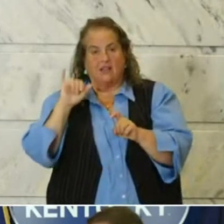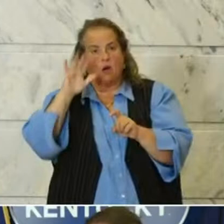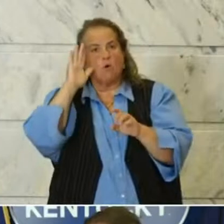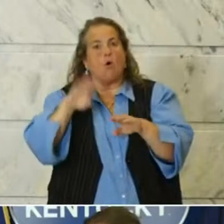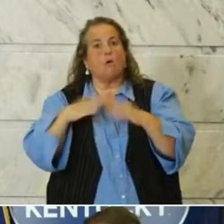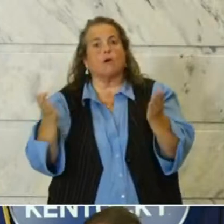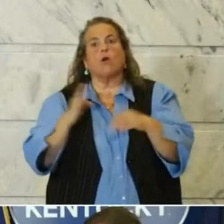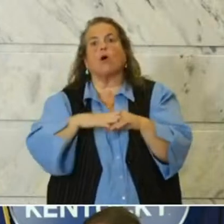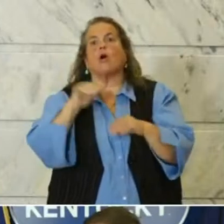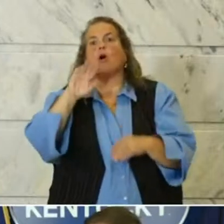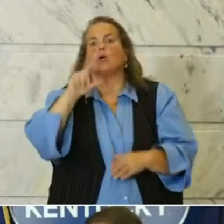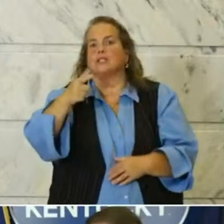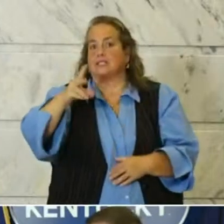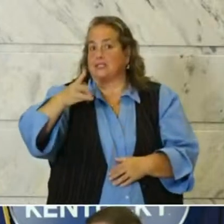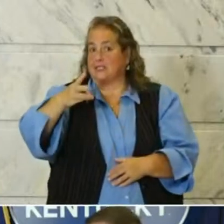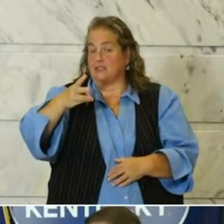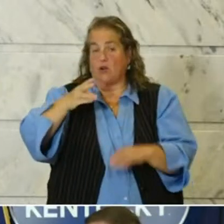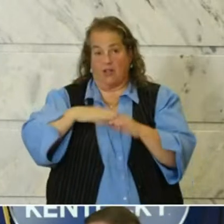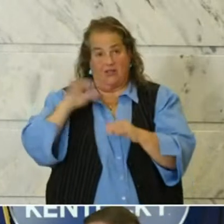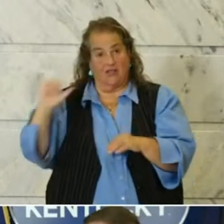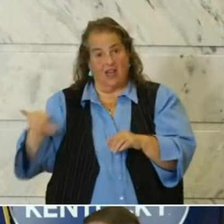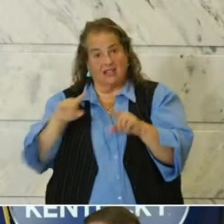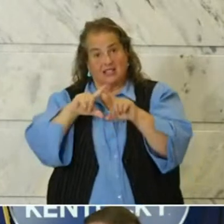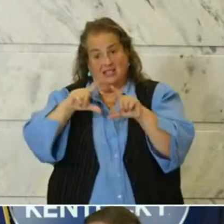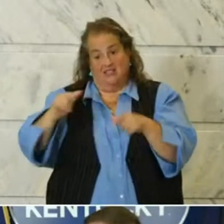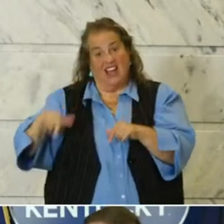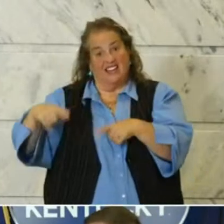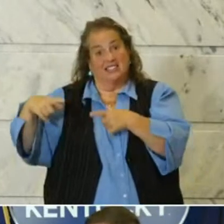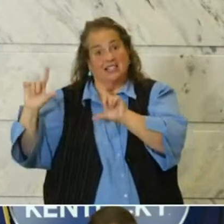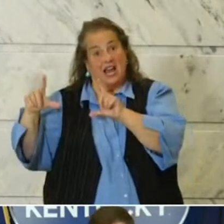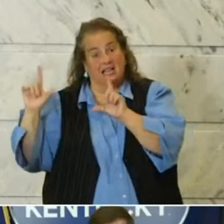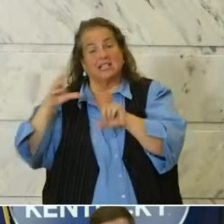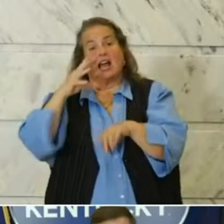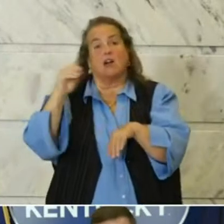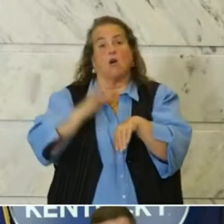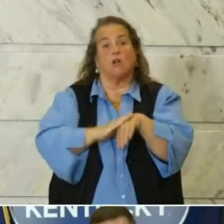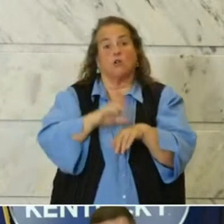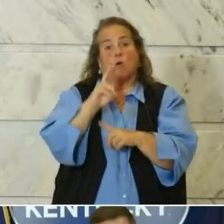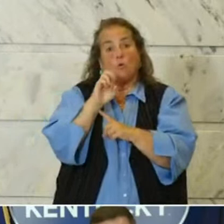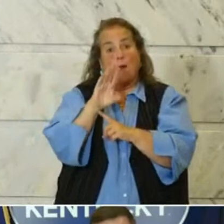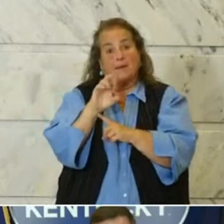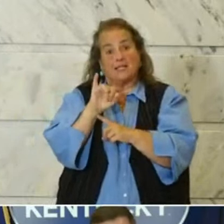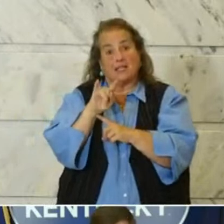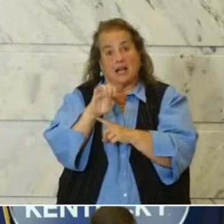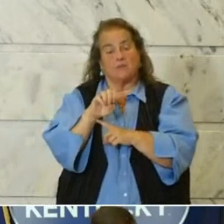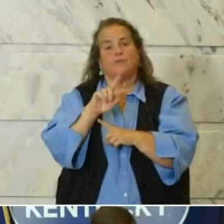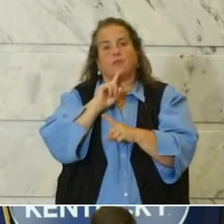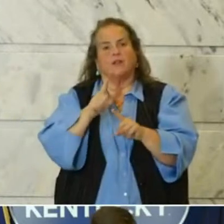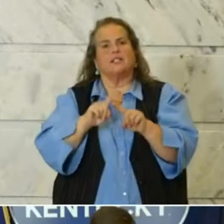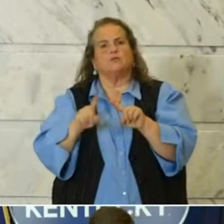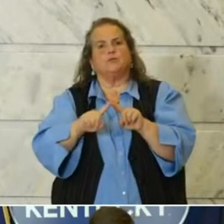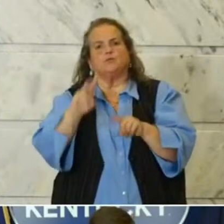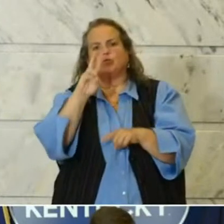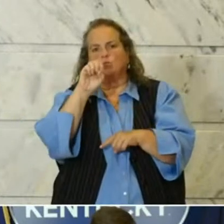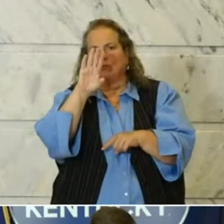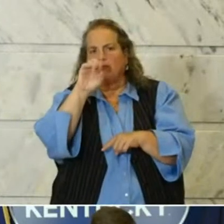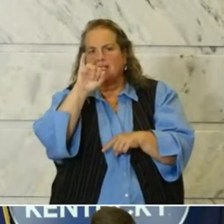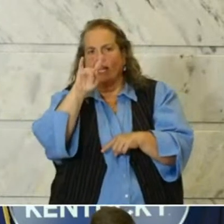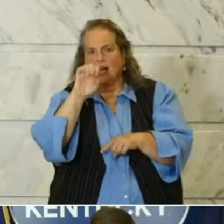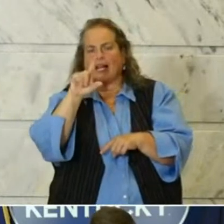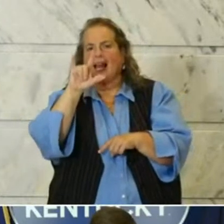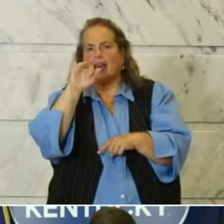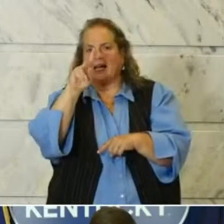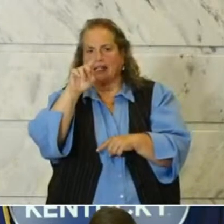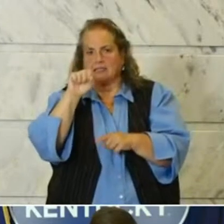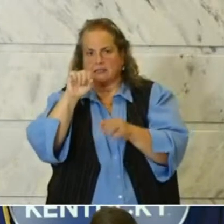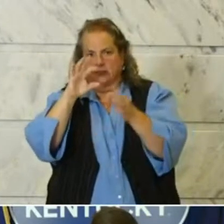the 6th. On these slides and on our website are the website, the link to sign up.